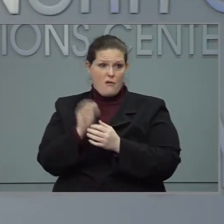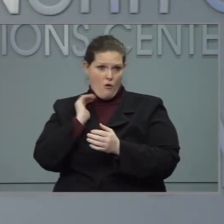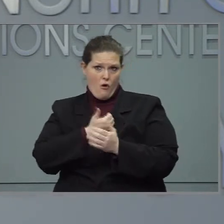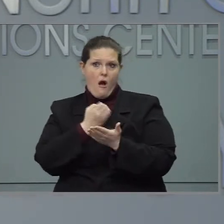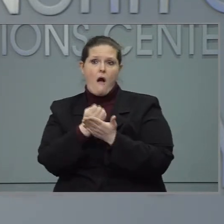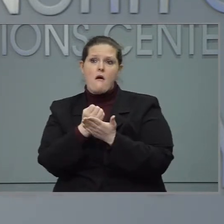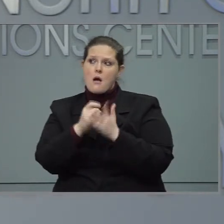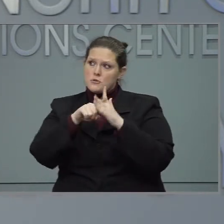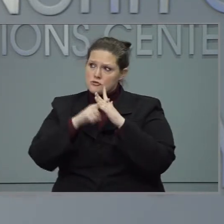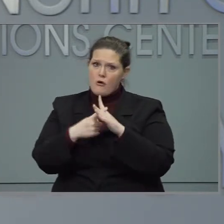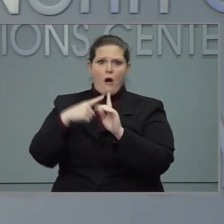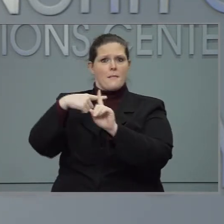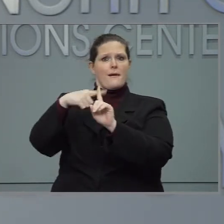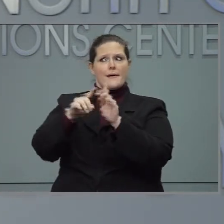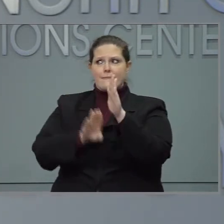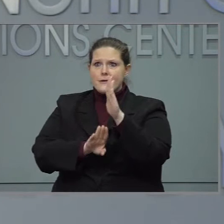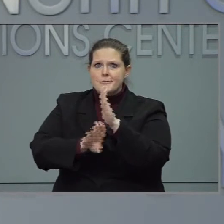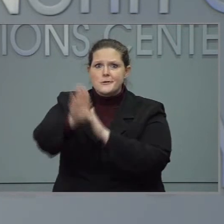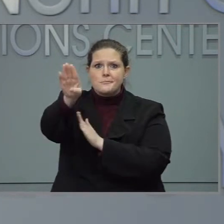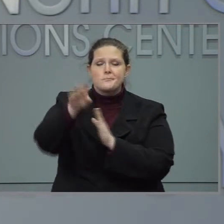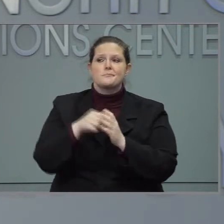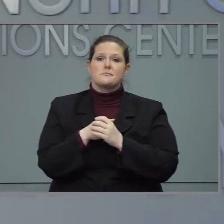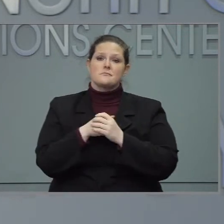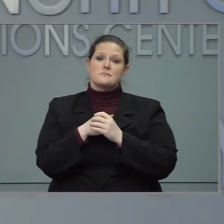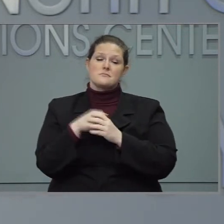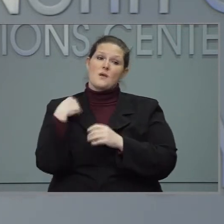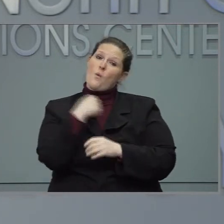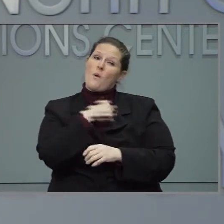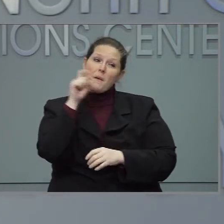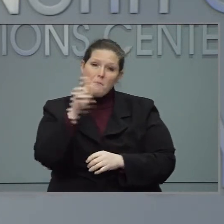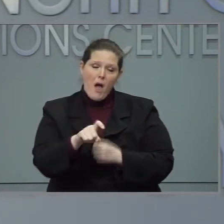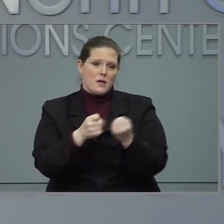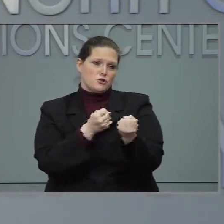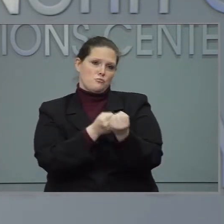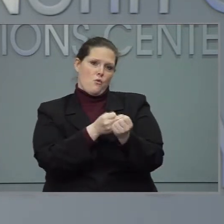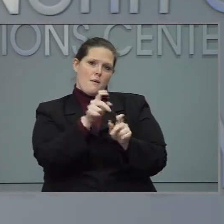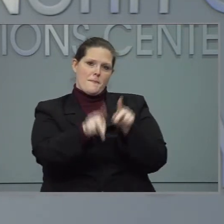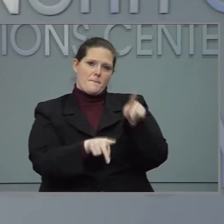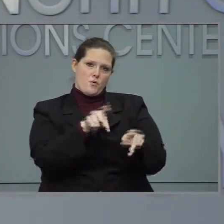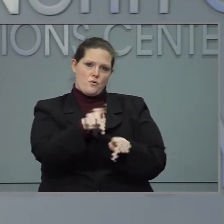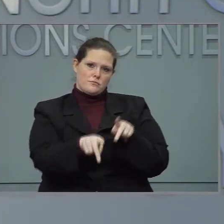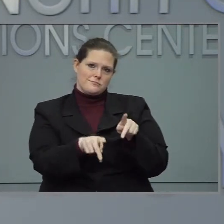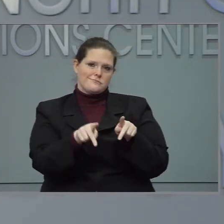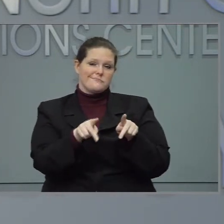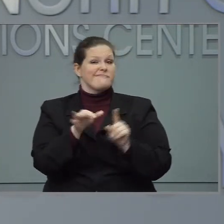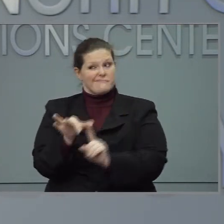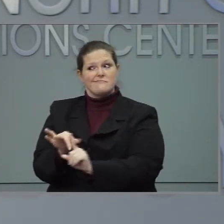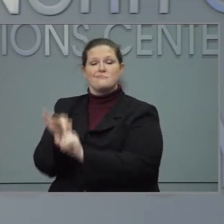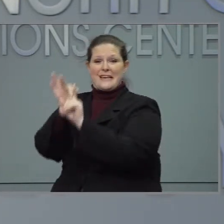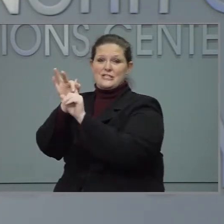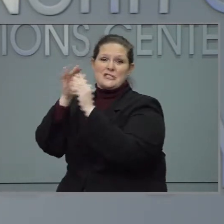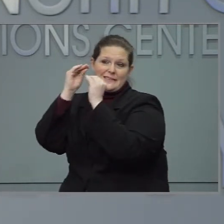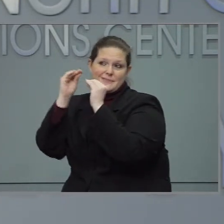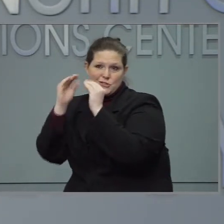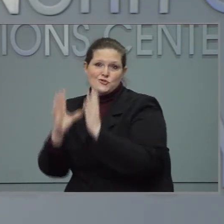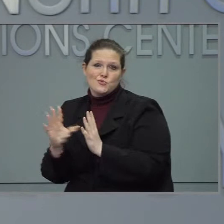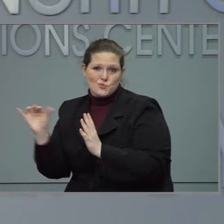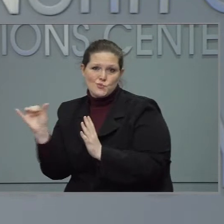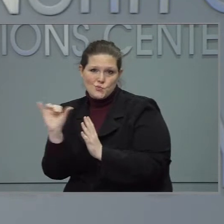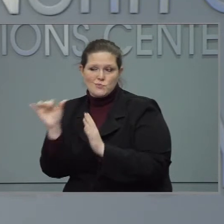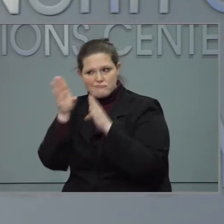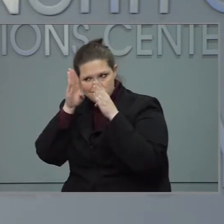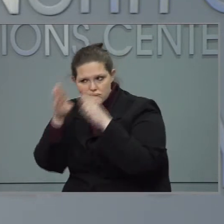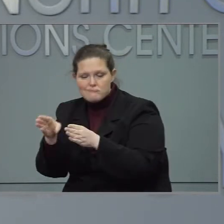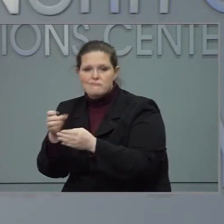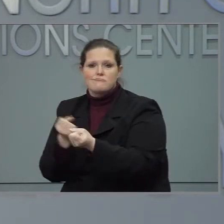have to invest in our human capital, our people, particularly our educators, and we hope